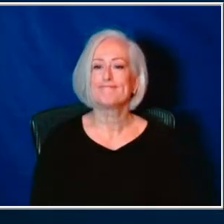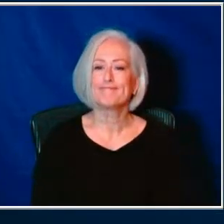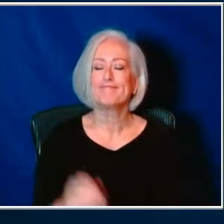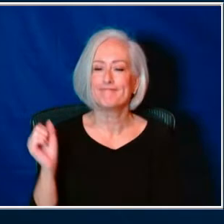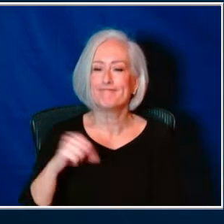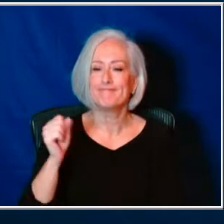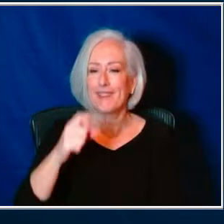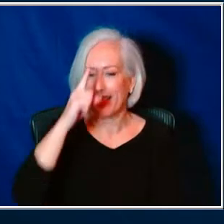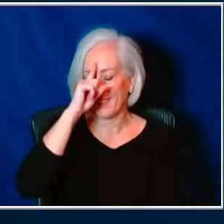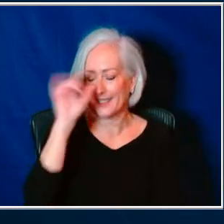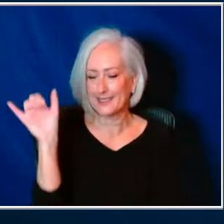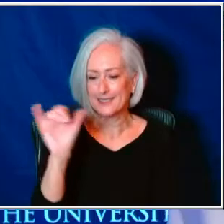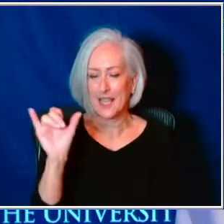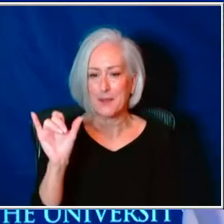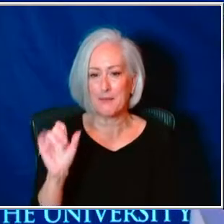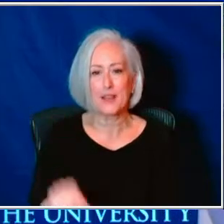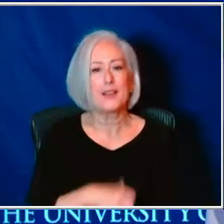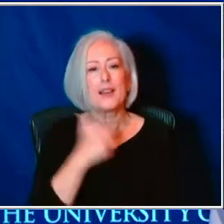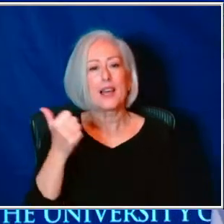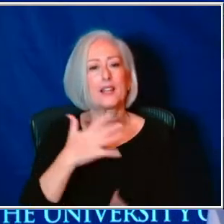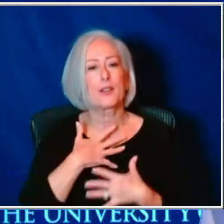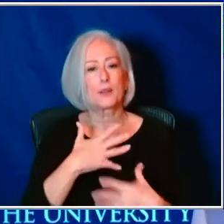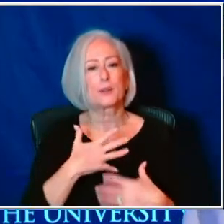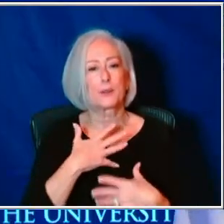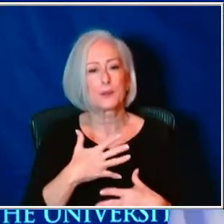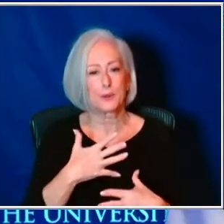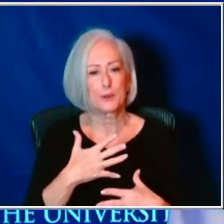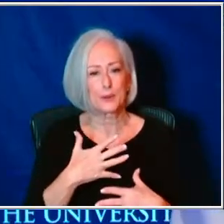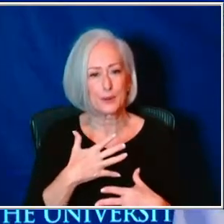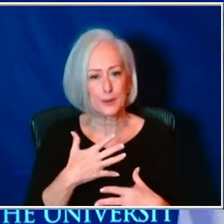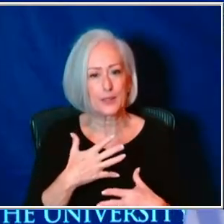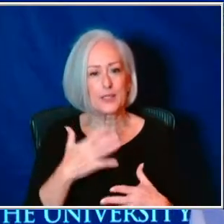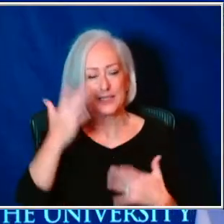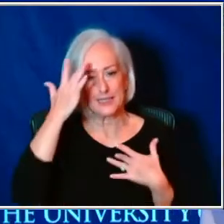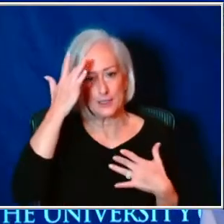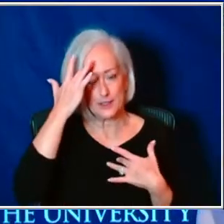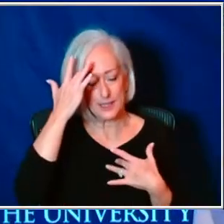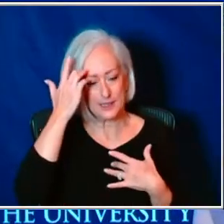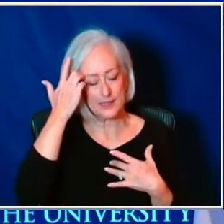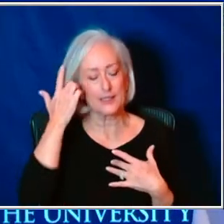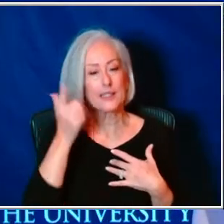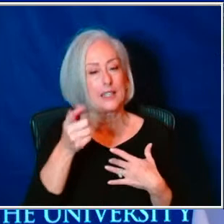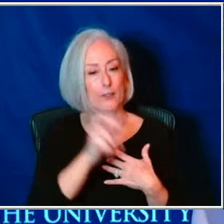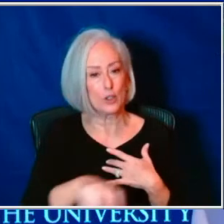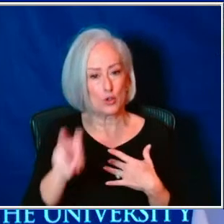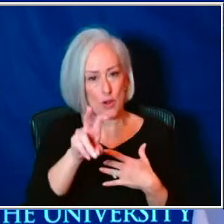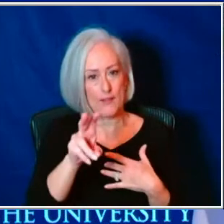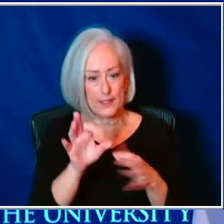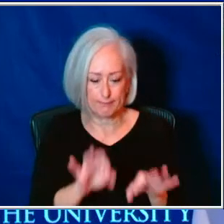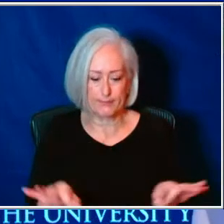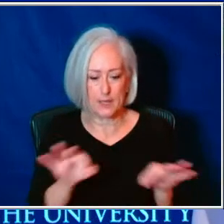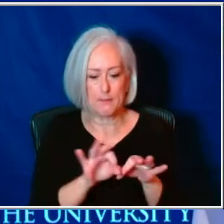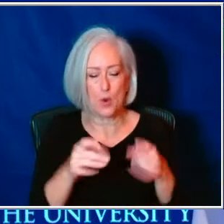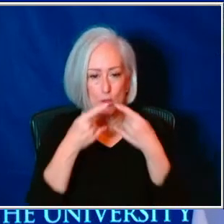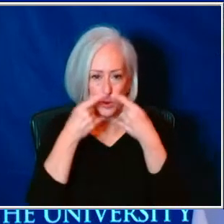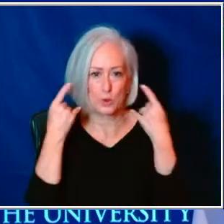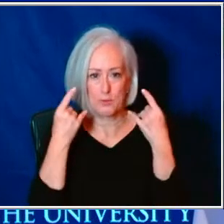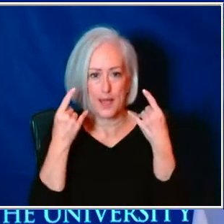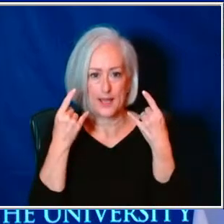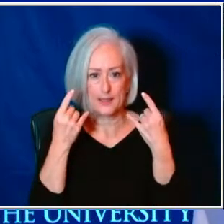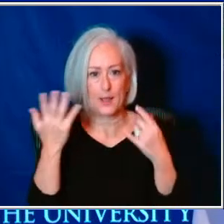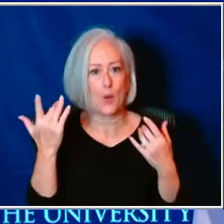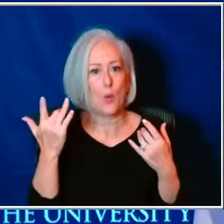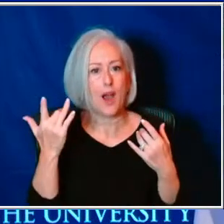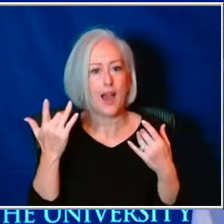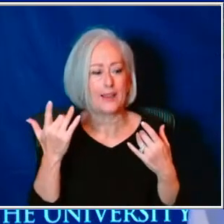it's the other respiratory viruses too. And I think if you're traveling, I think it's important to continue to wear a mask. We know very, very small percentage of the people in the airports and the